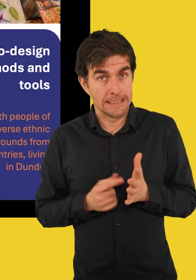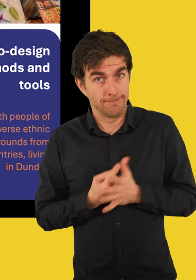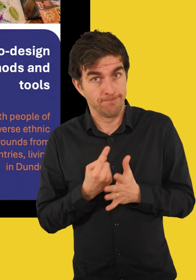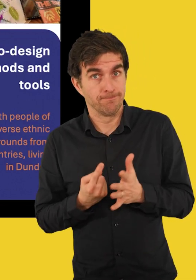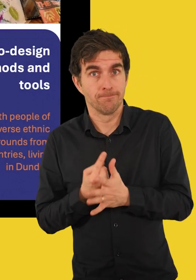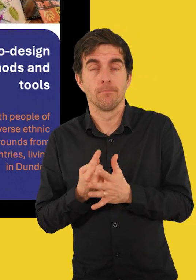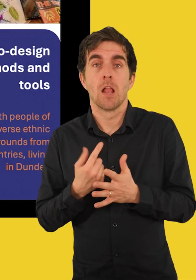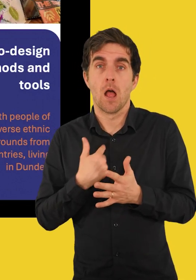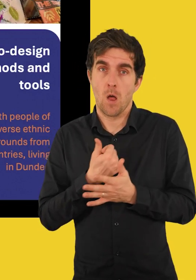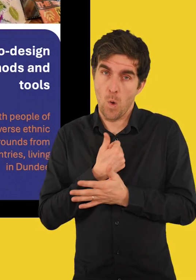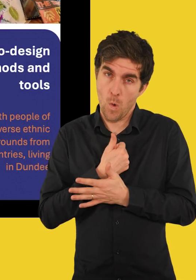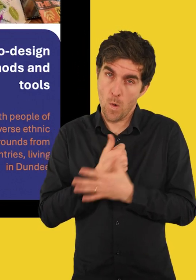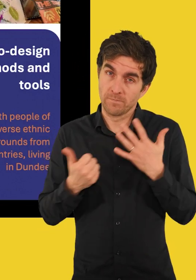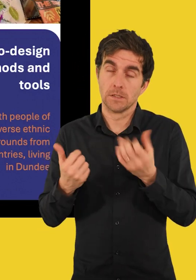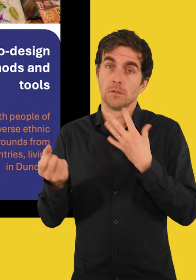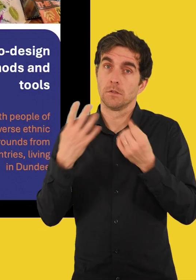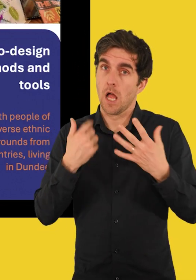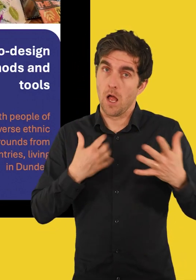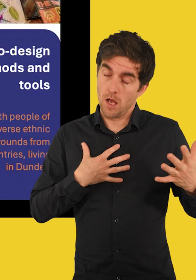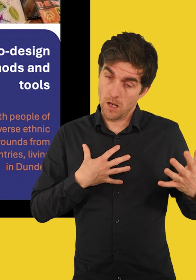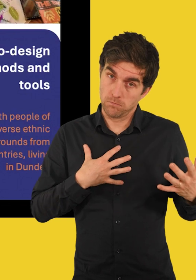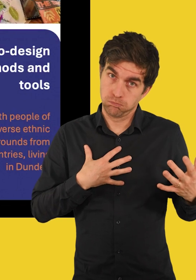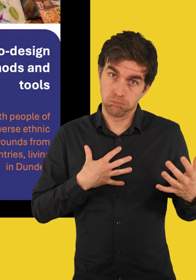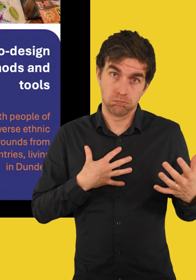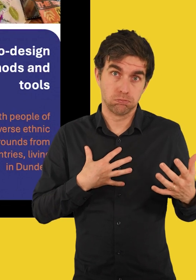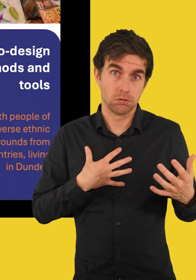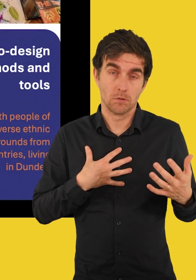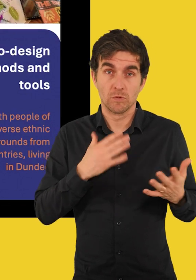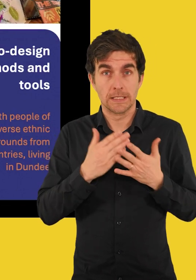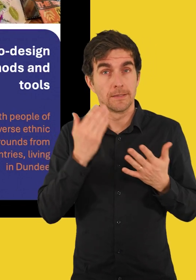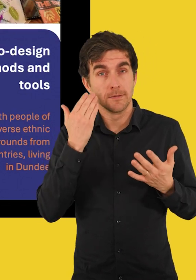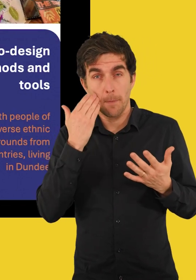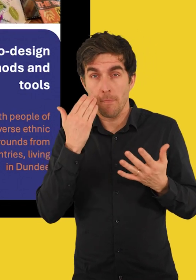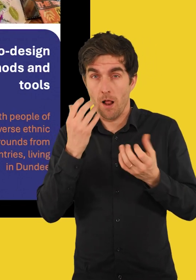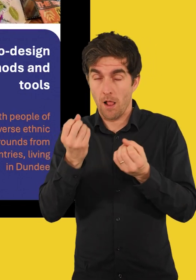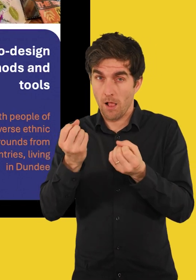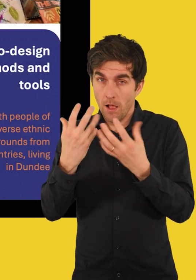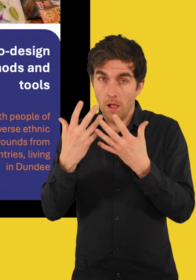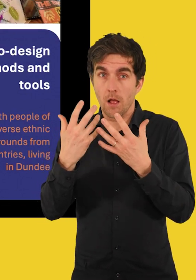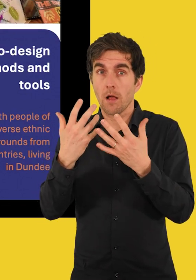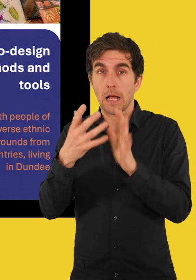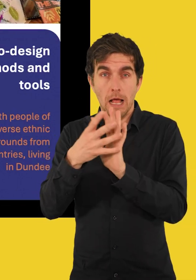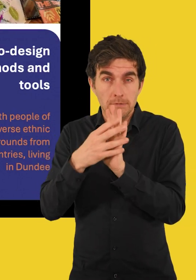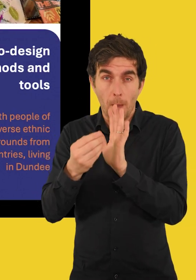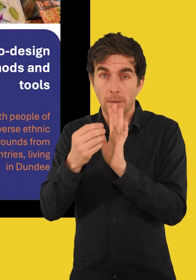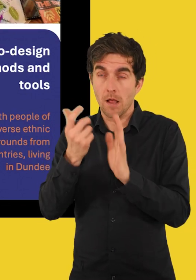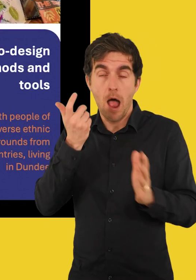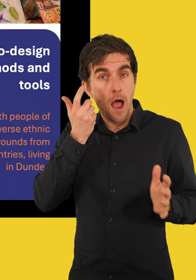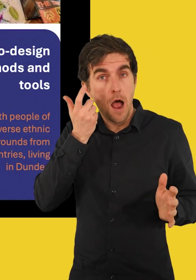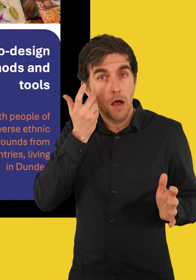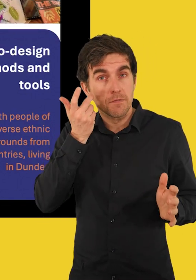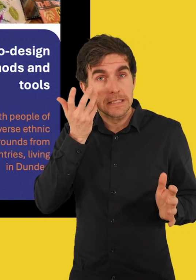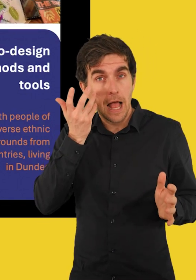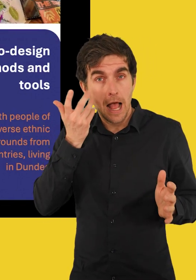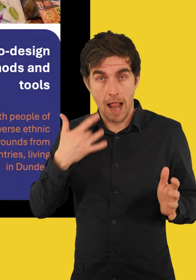So what I did was broke down these overwhelming concepts into simple, digestible formats, finding examples from our